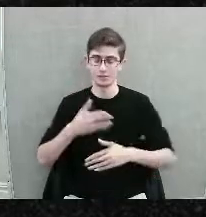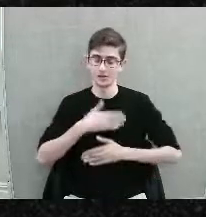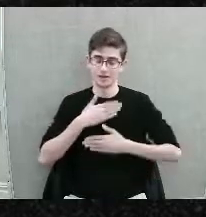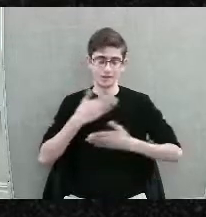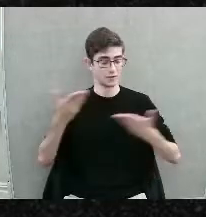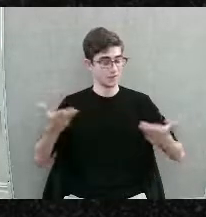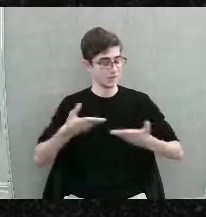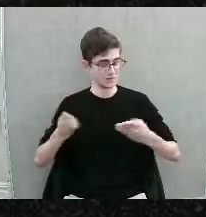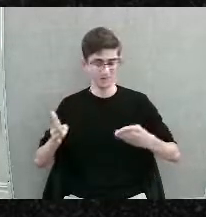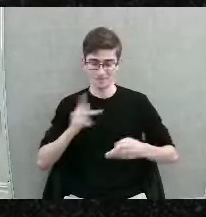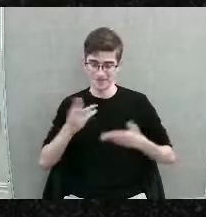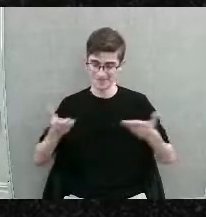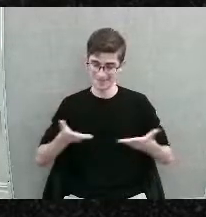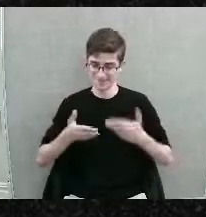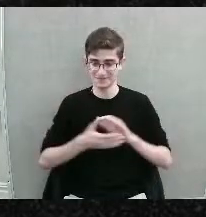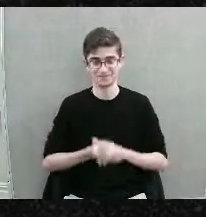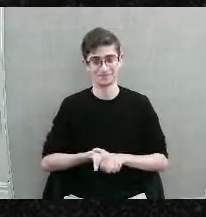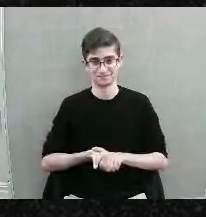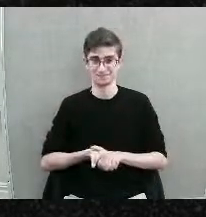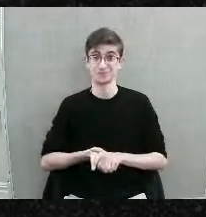welcome her back this evening.